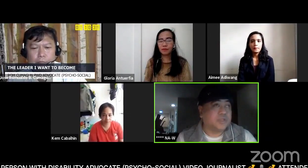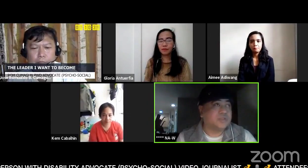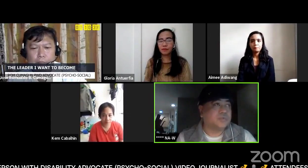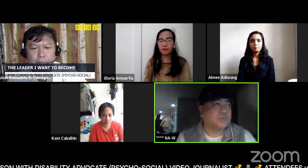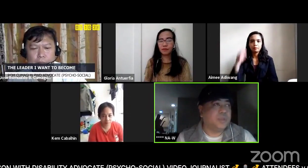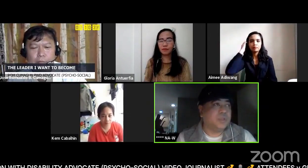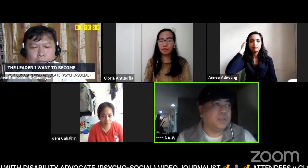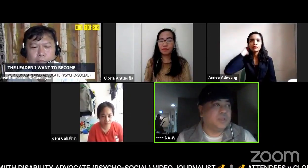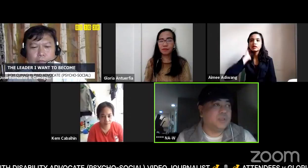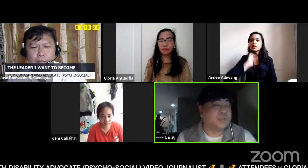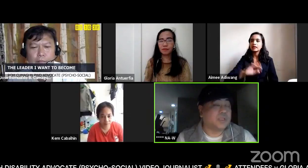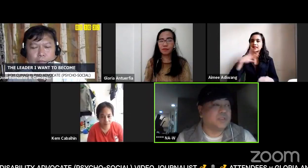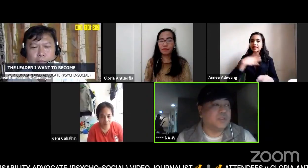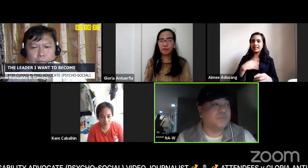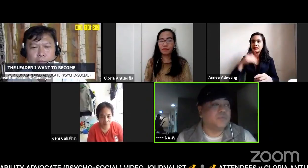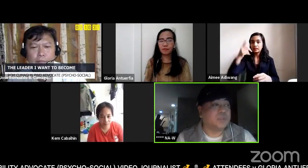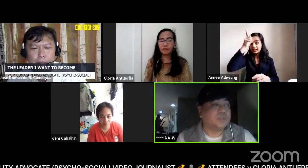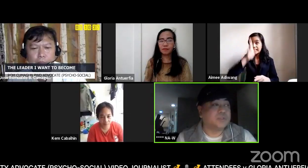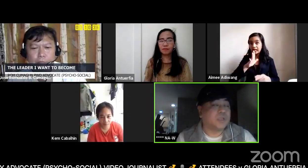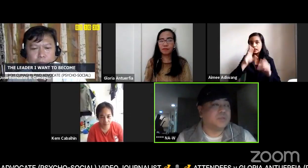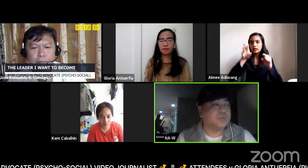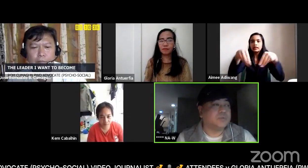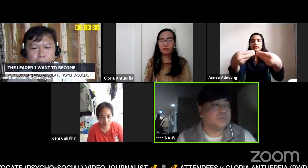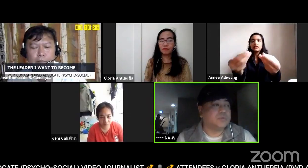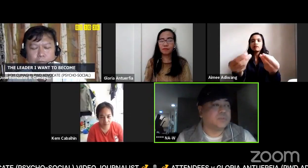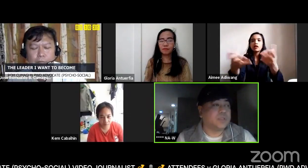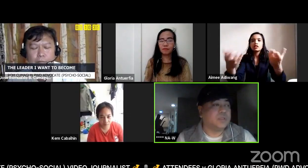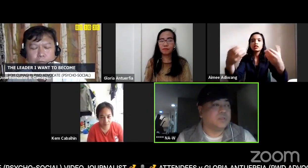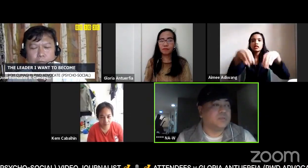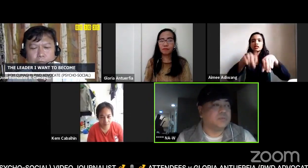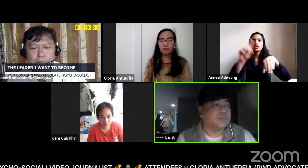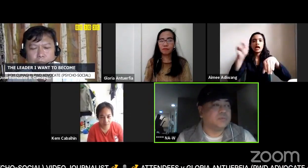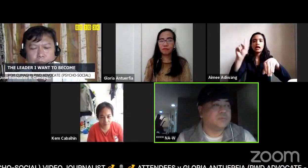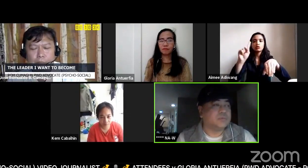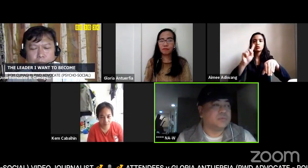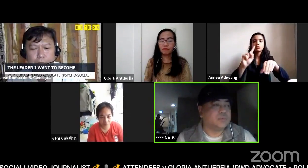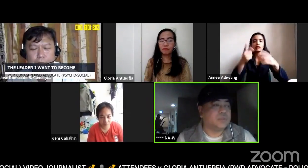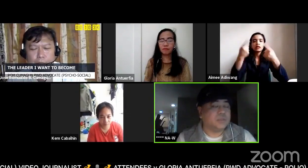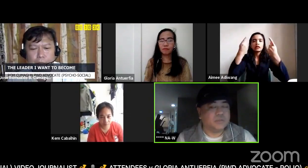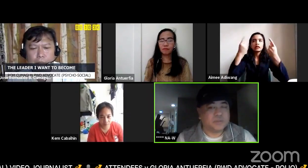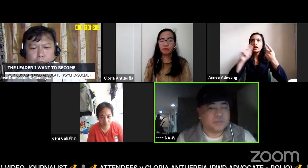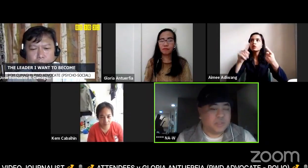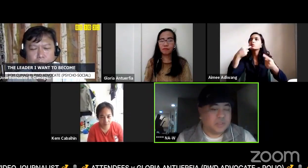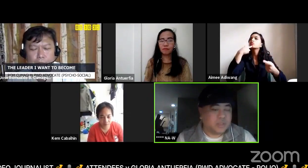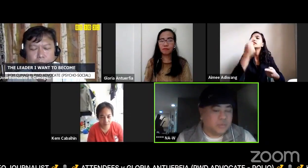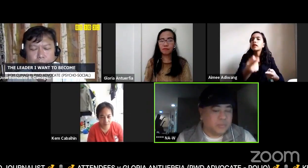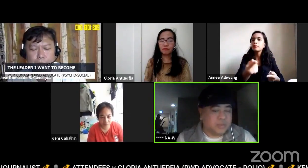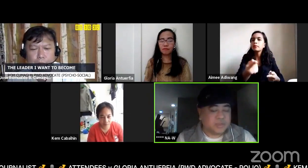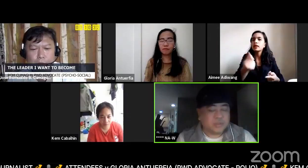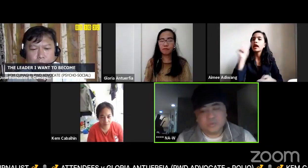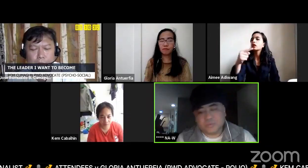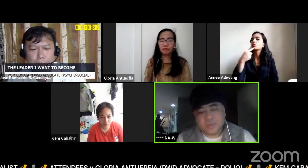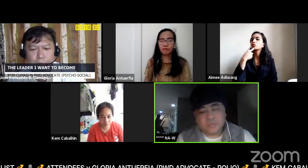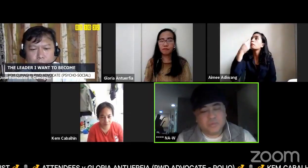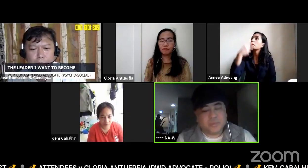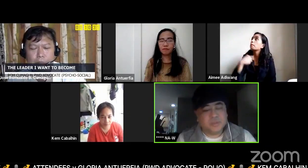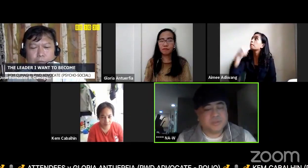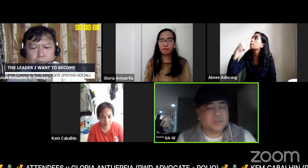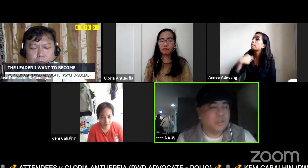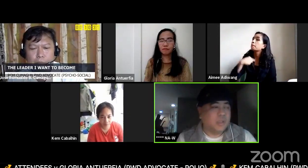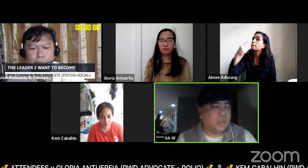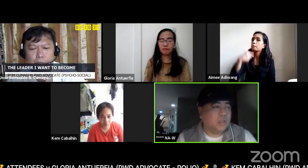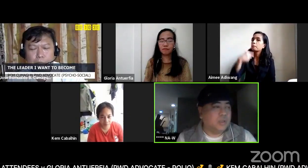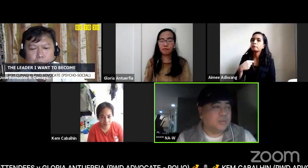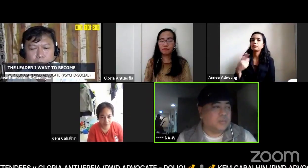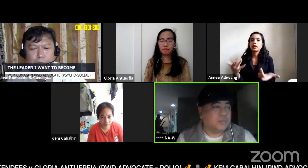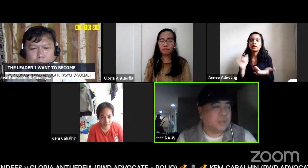gives you a chance to be sensitive to what he's trying to tell you in those little moments, in those big